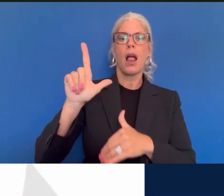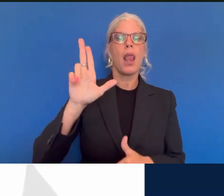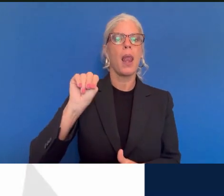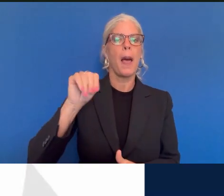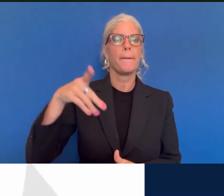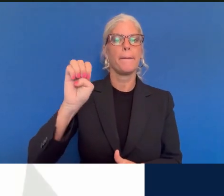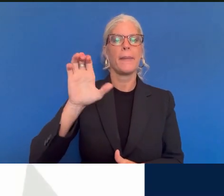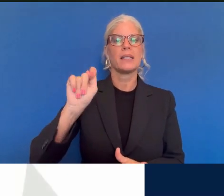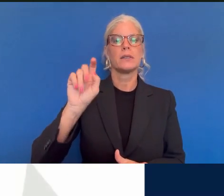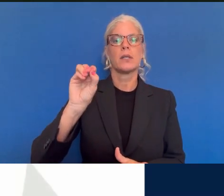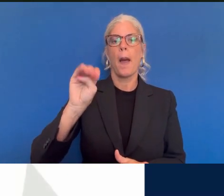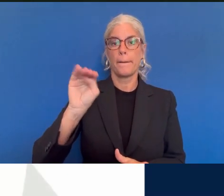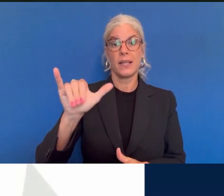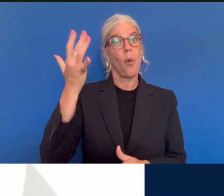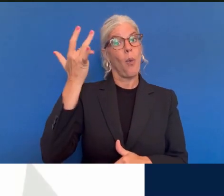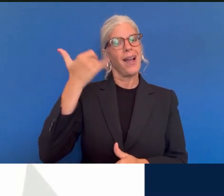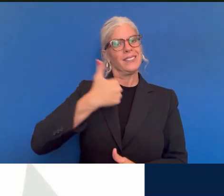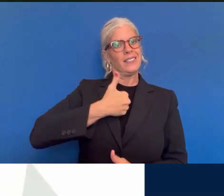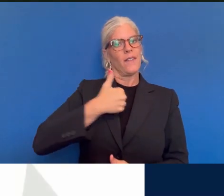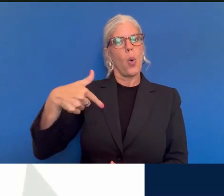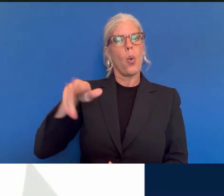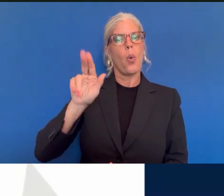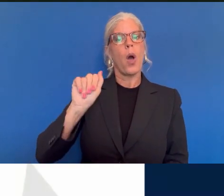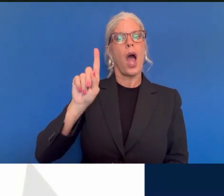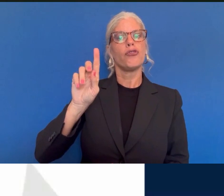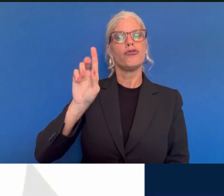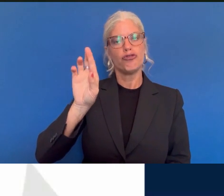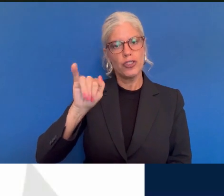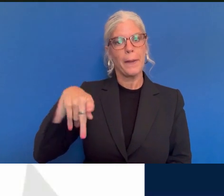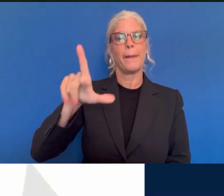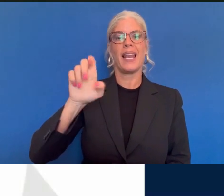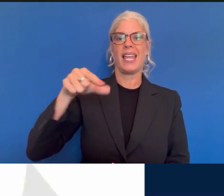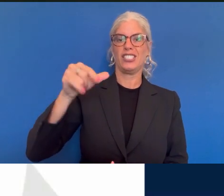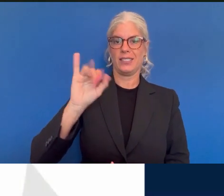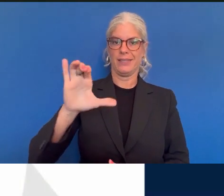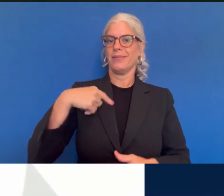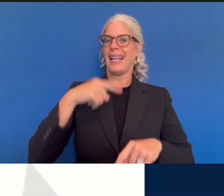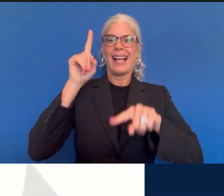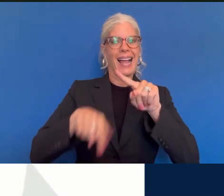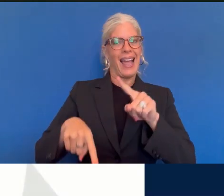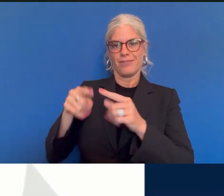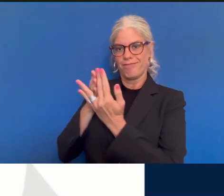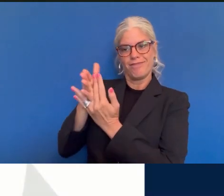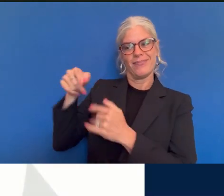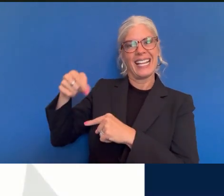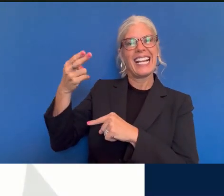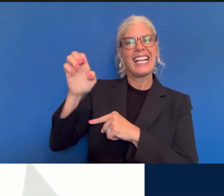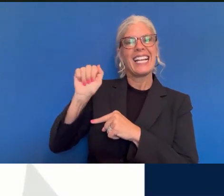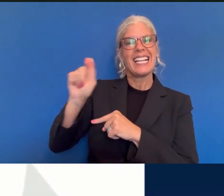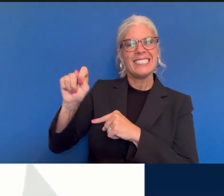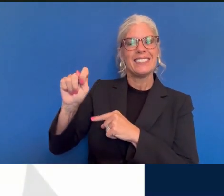get chemotherapy. I got a lump. I could not get a lumpectomy because I'm a quadriplegic and I can't feel